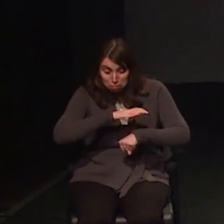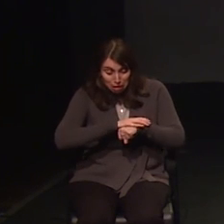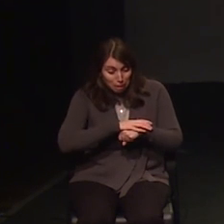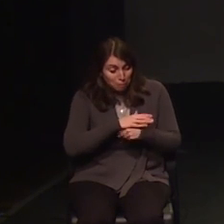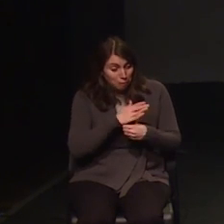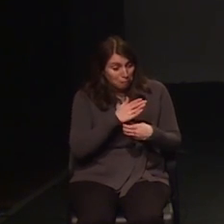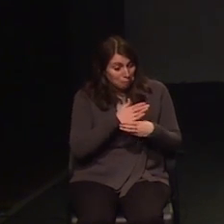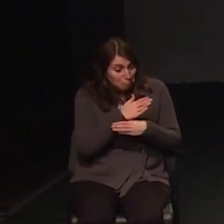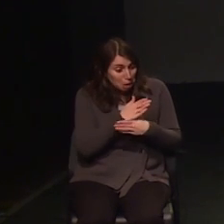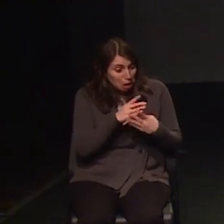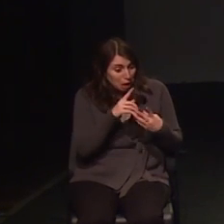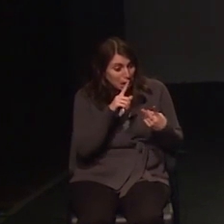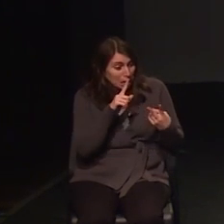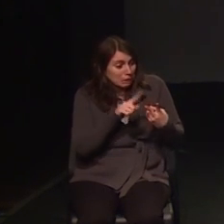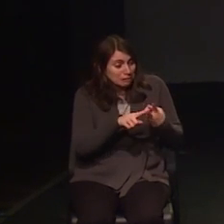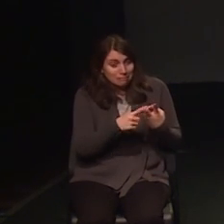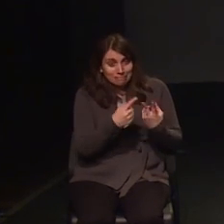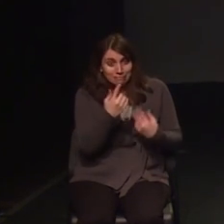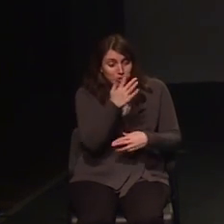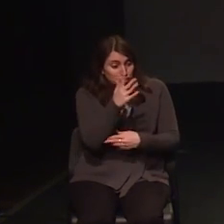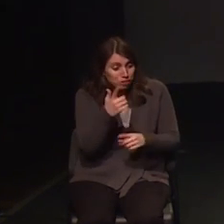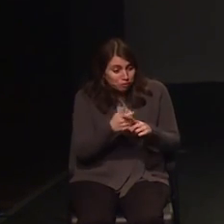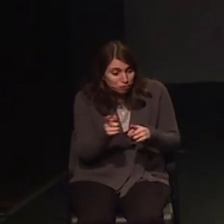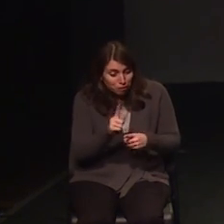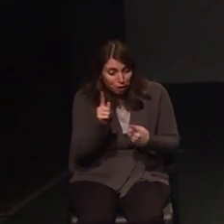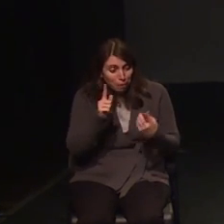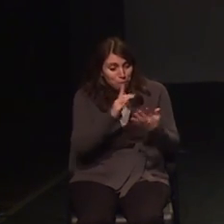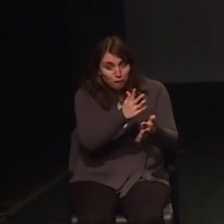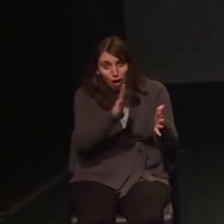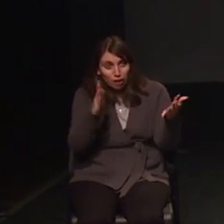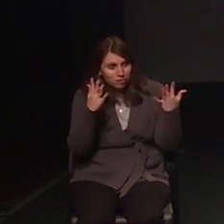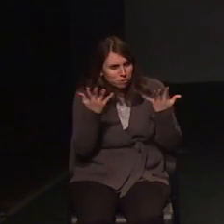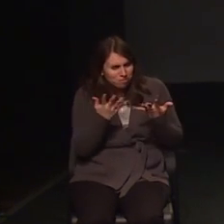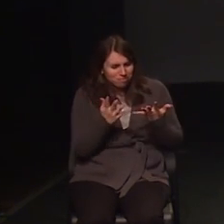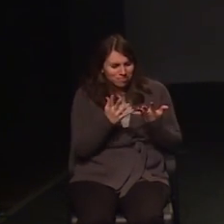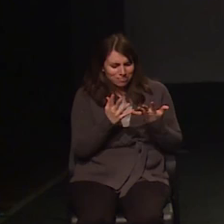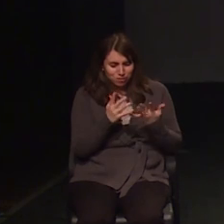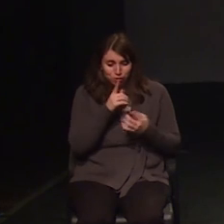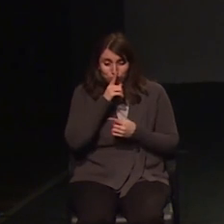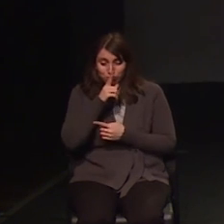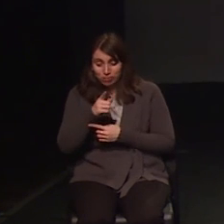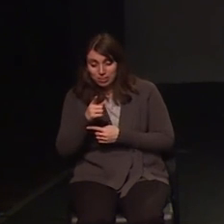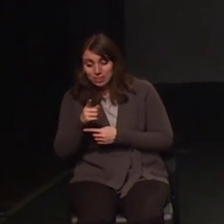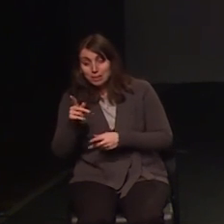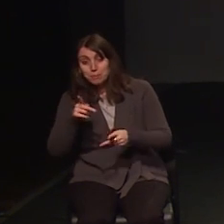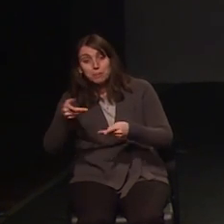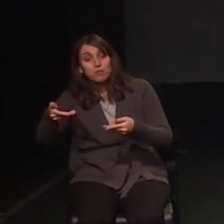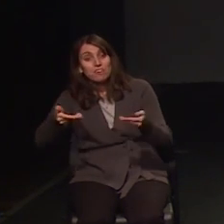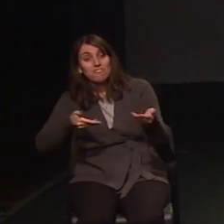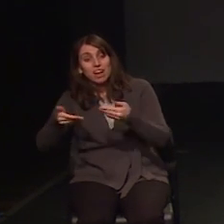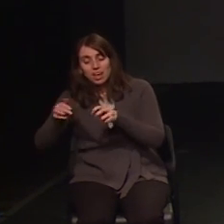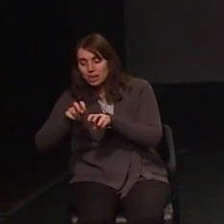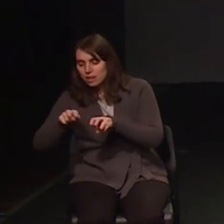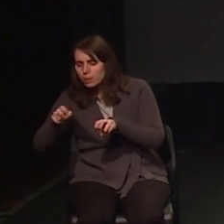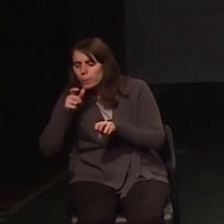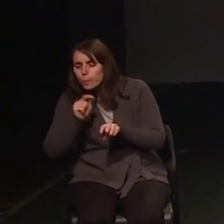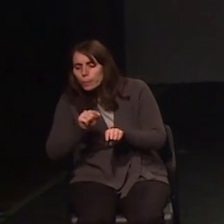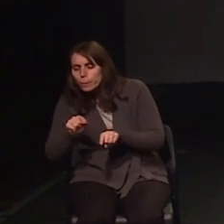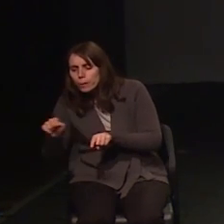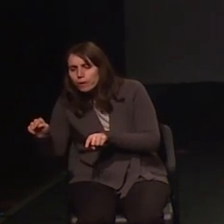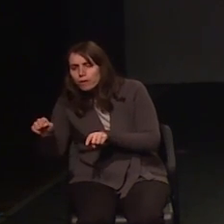start from the beginning. You have to rethink the process and the structures and the systems at their base in order to actually enact equity in the